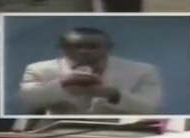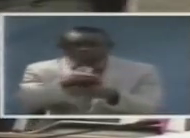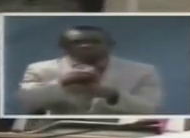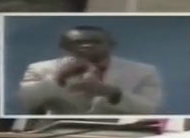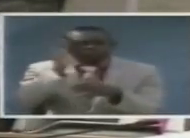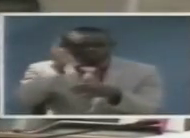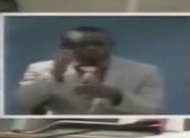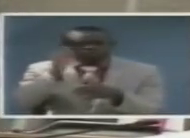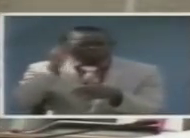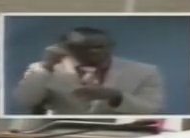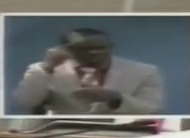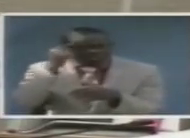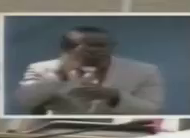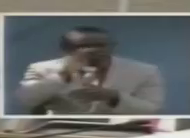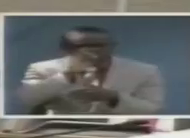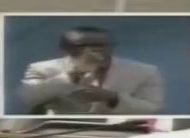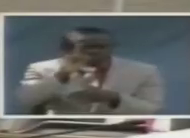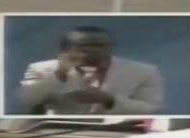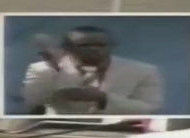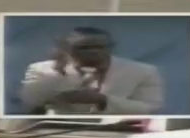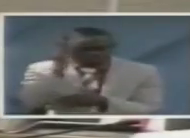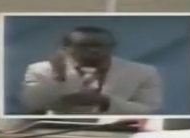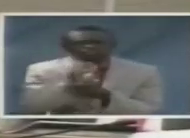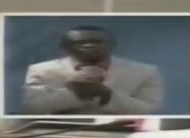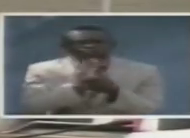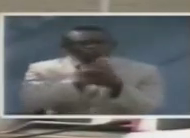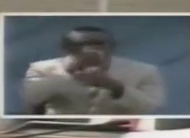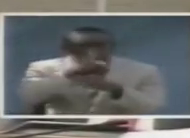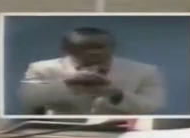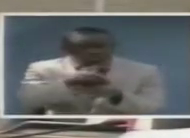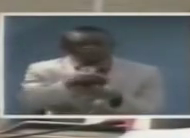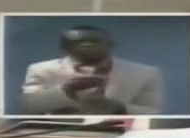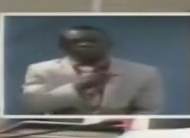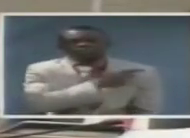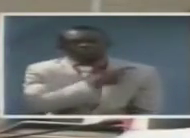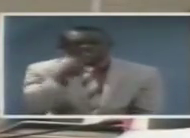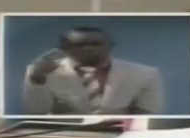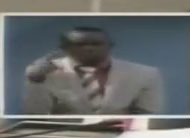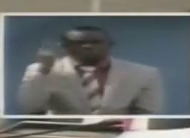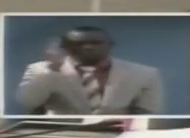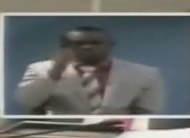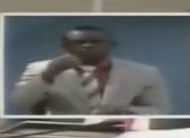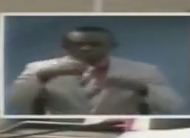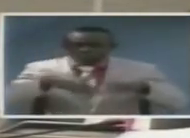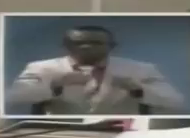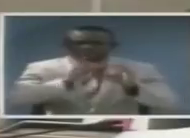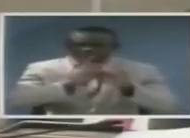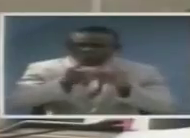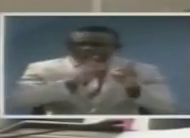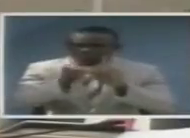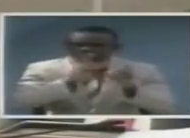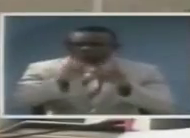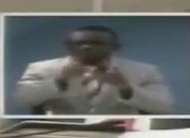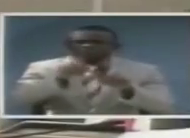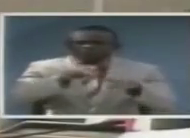presentation of government bills, if there will be any. Thereafter, the House will continue with the debate on